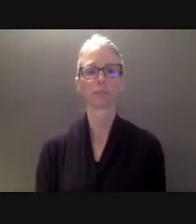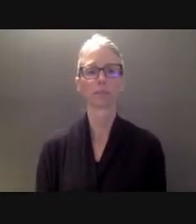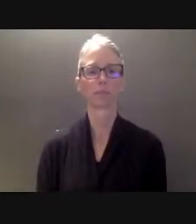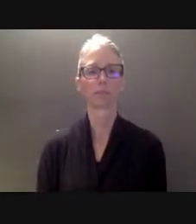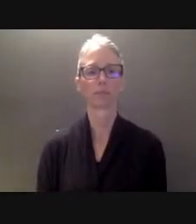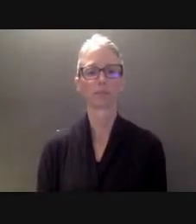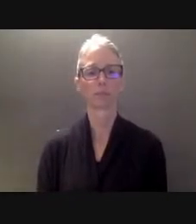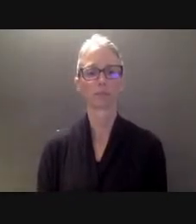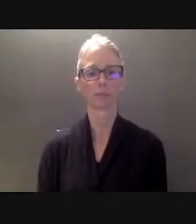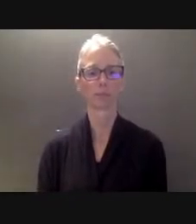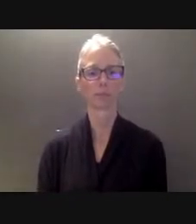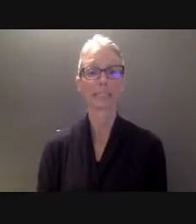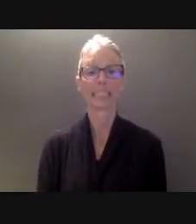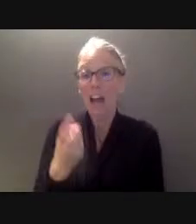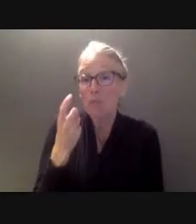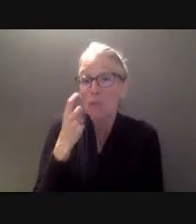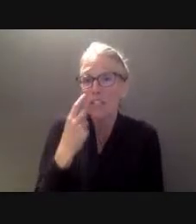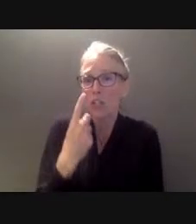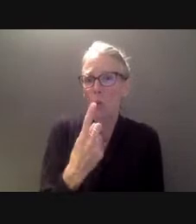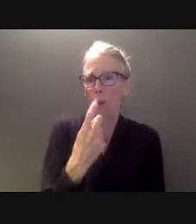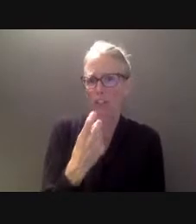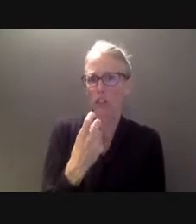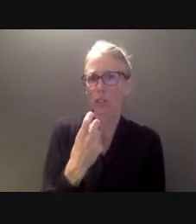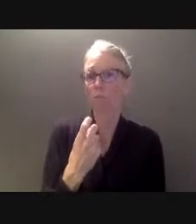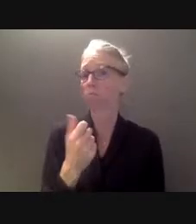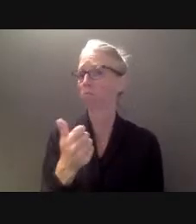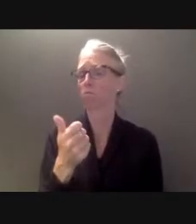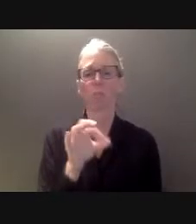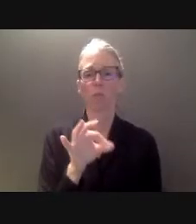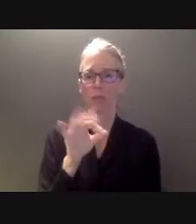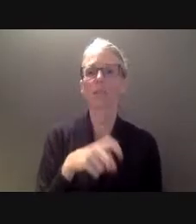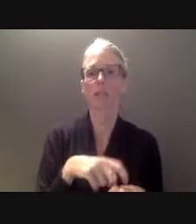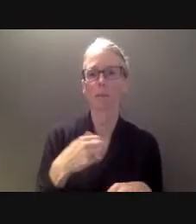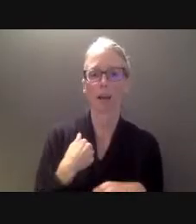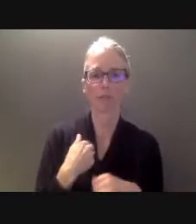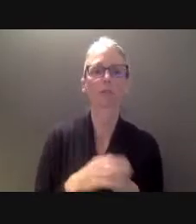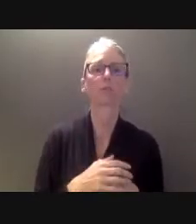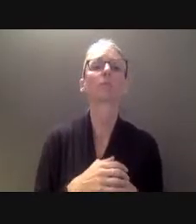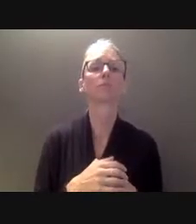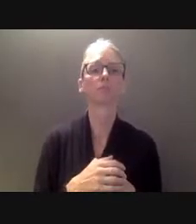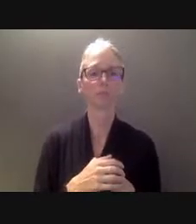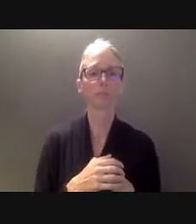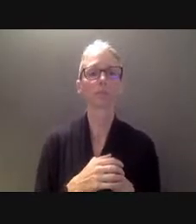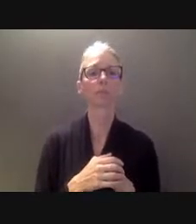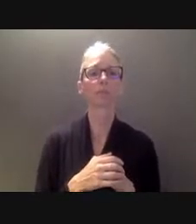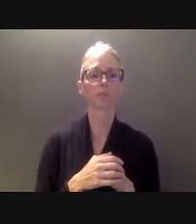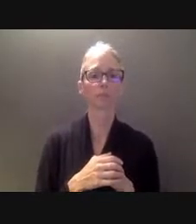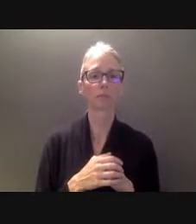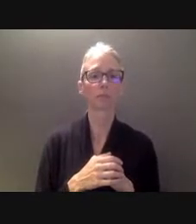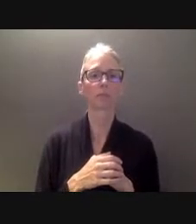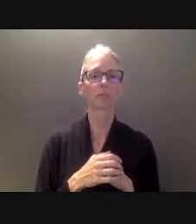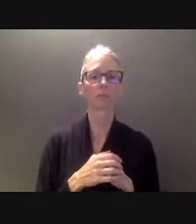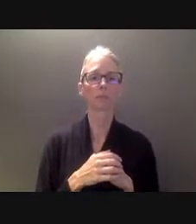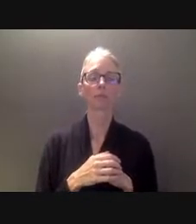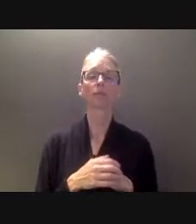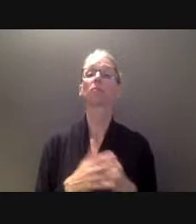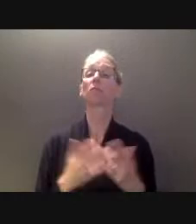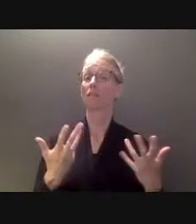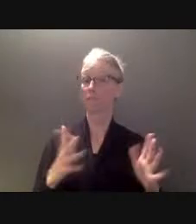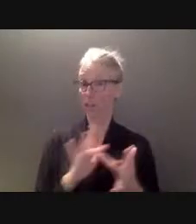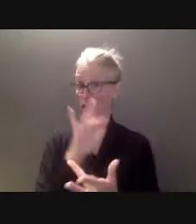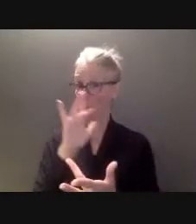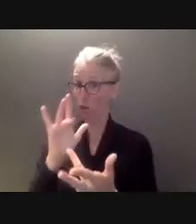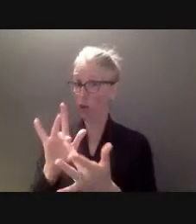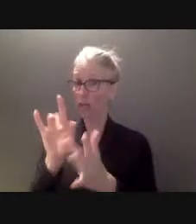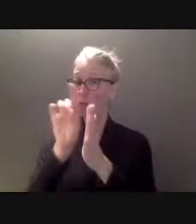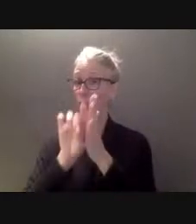We have had another question come in, which I think we just have time for. And if we've connected with research and researchers outside Canada, there was a lot of stuff